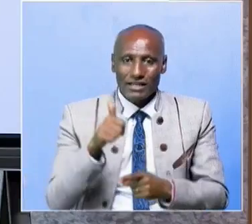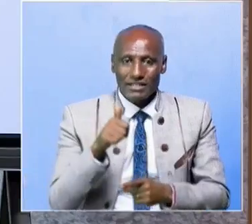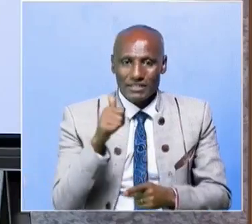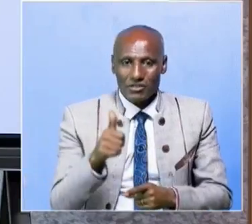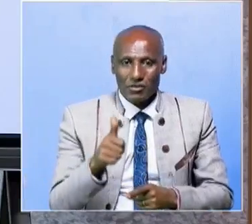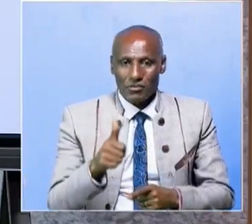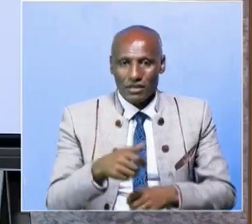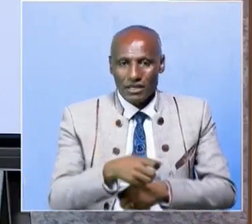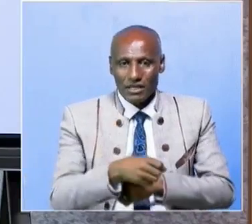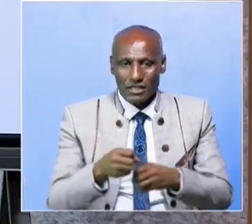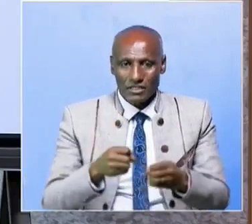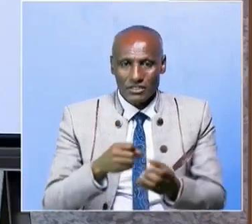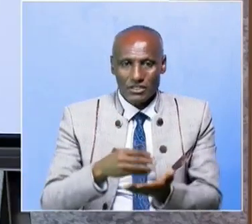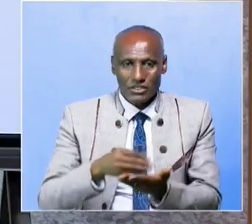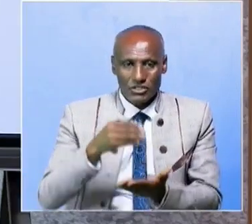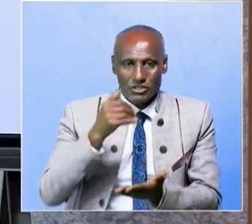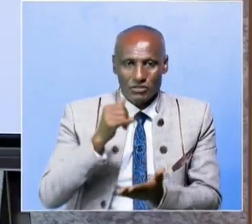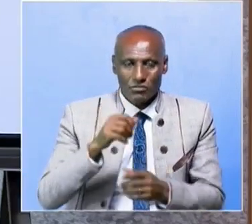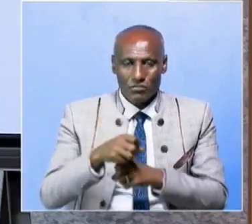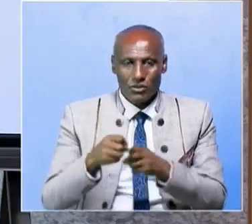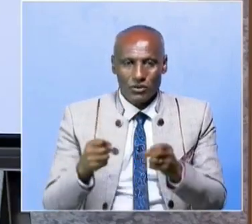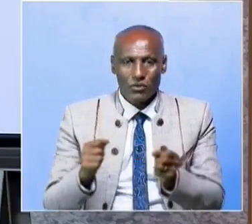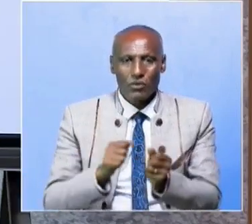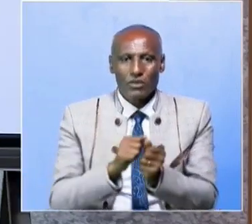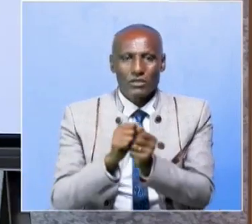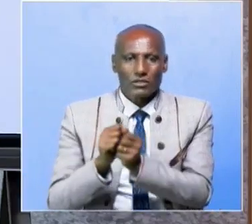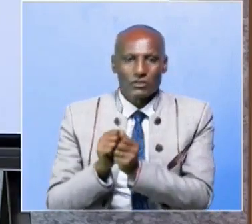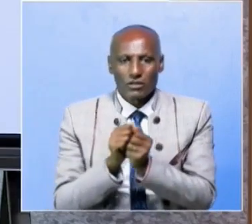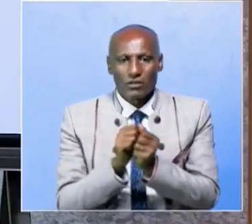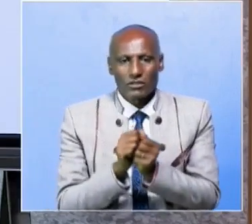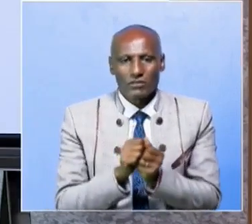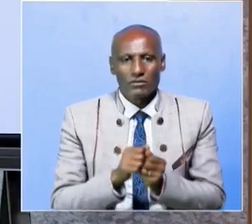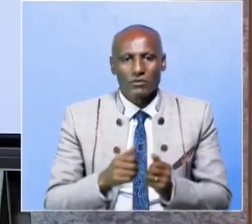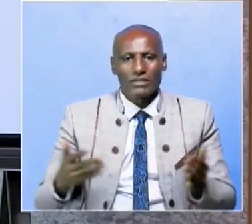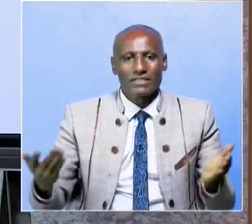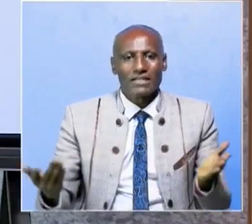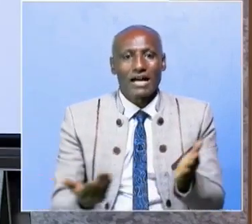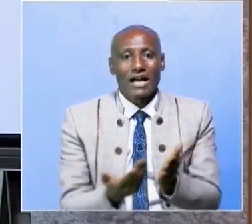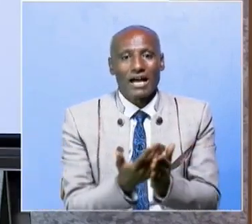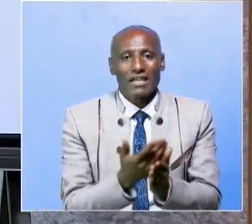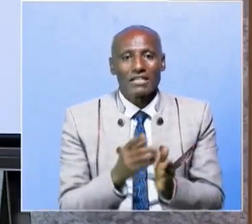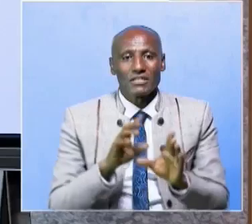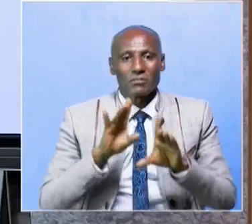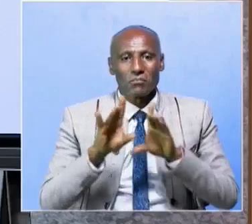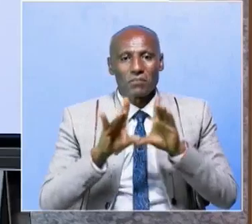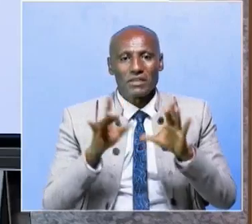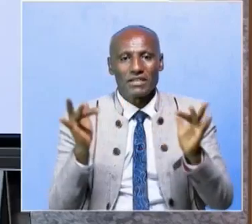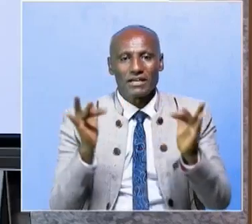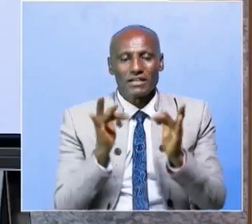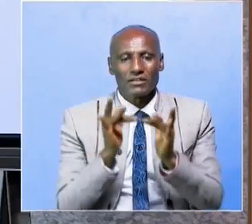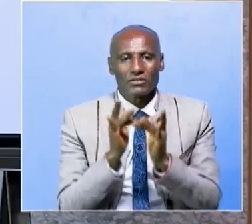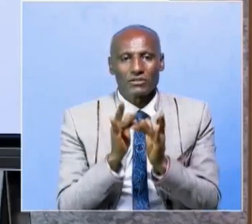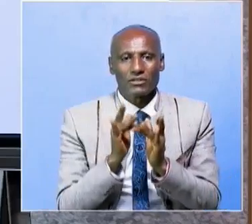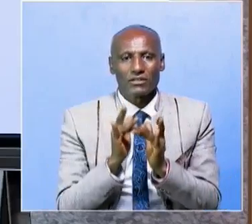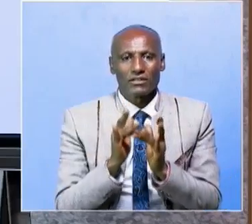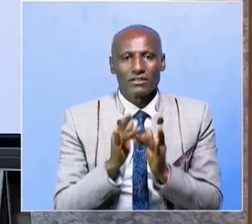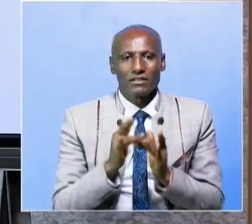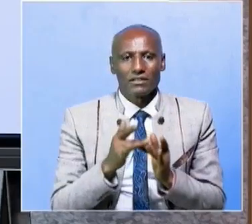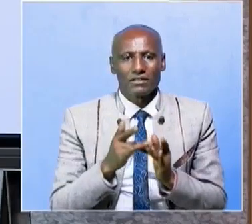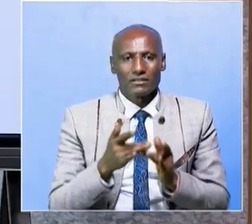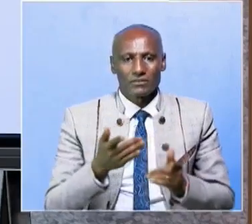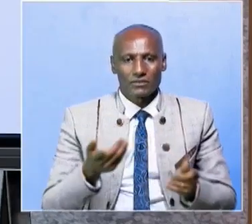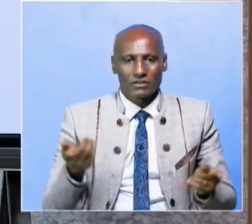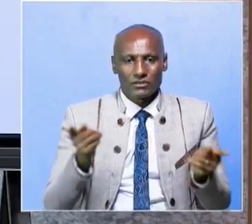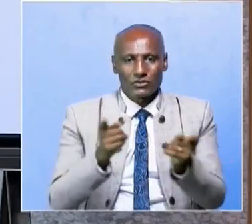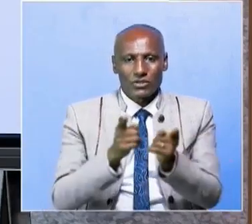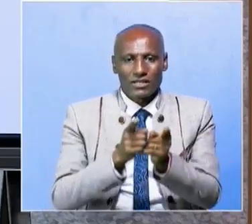City Education Bureau in collaboration with Addis Media Network. I am glad that you all can join us